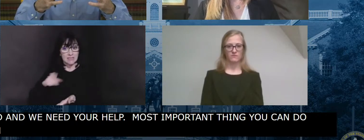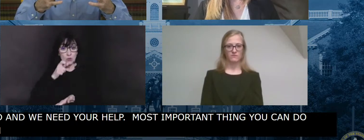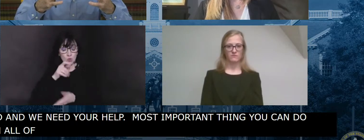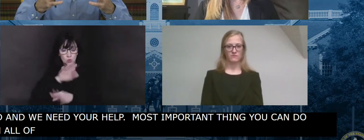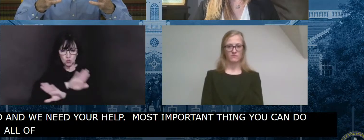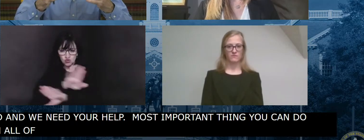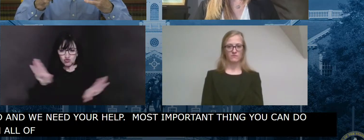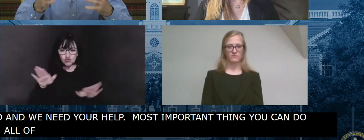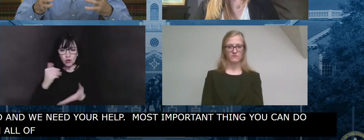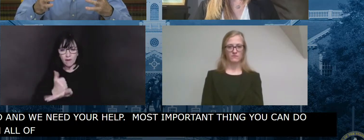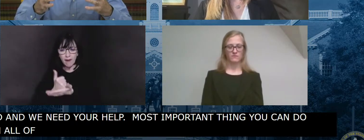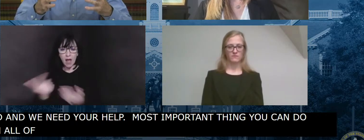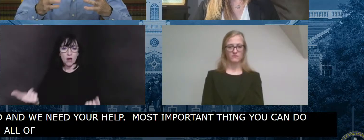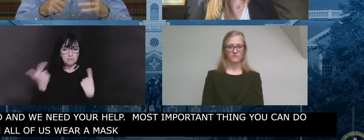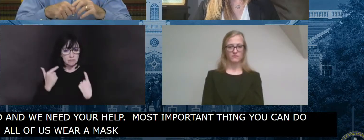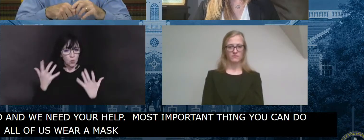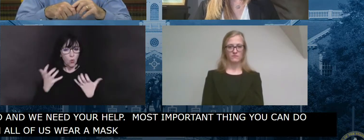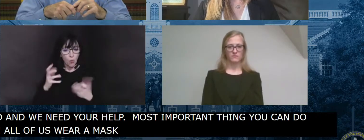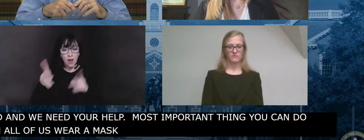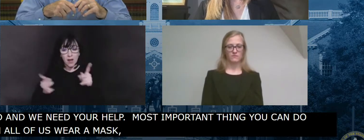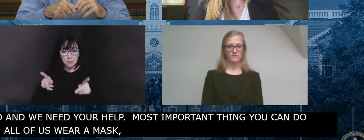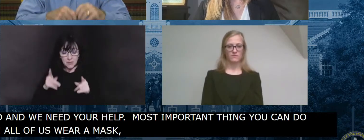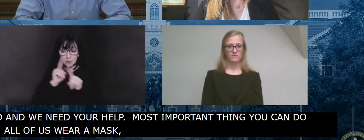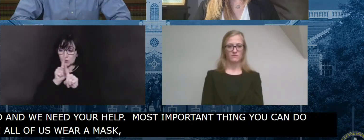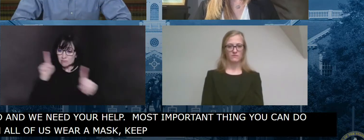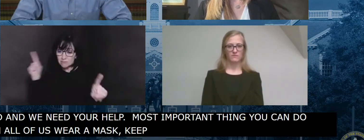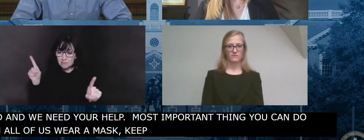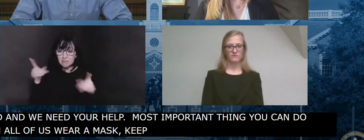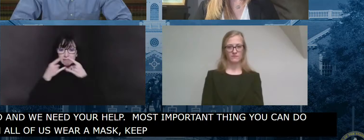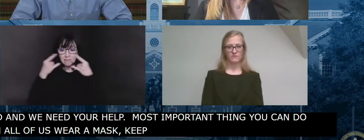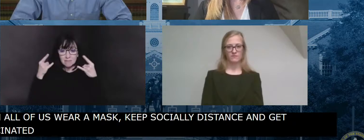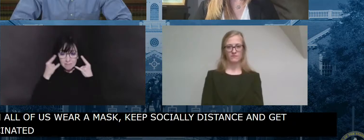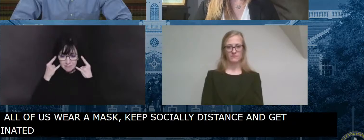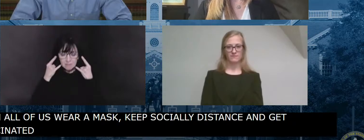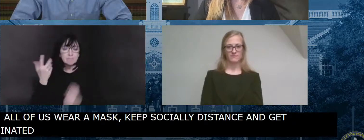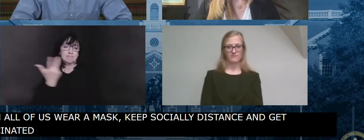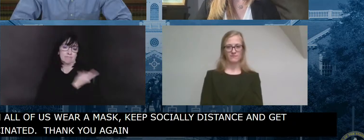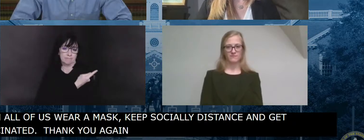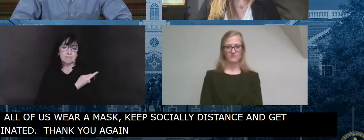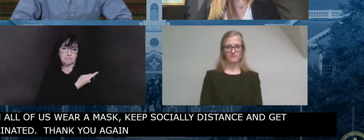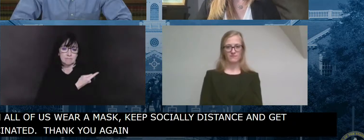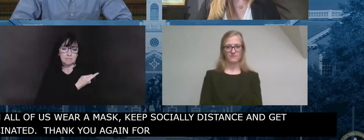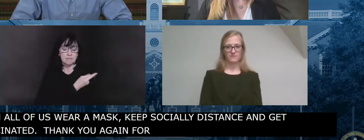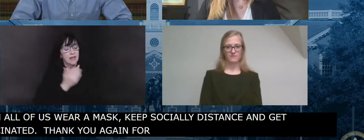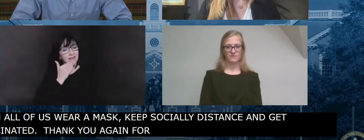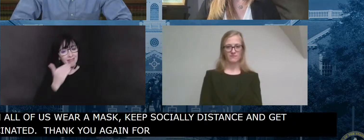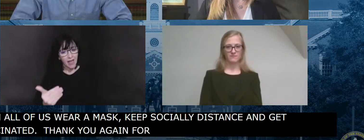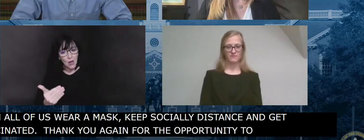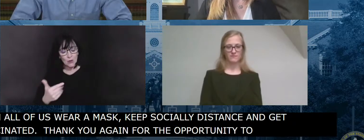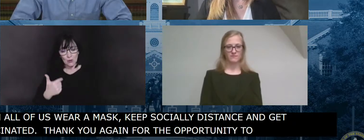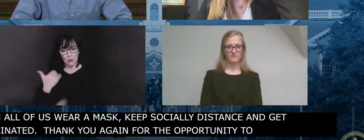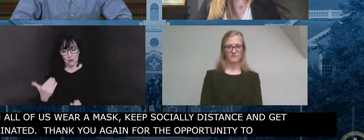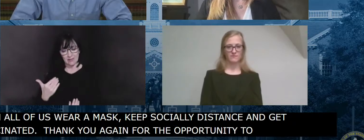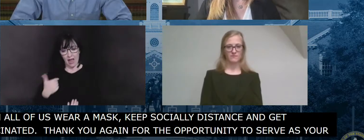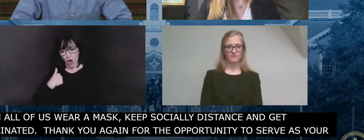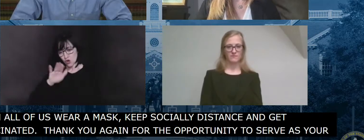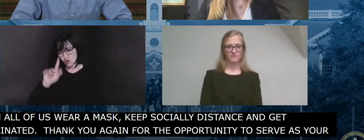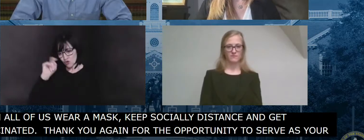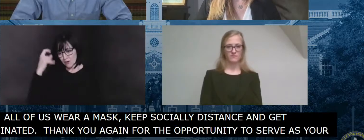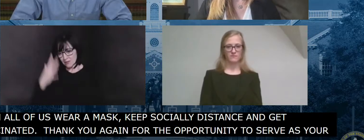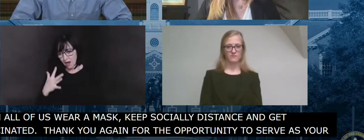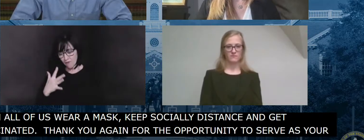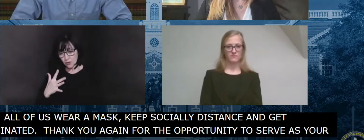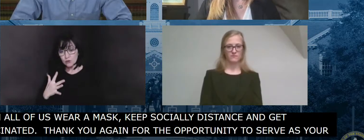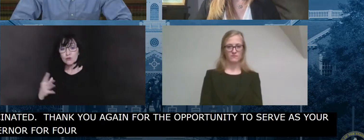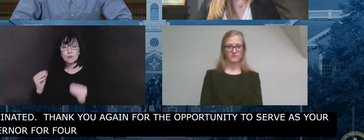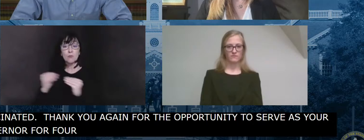socially distanced, and get vaccinated. Thank you again for the opportunity to serve as your governor for 4 more years, to fight this thing to the